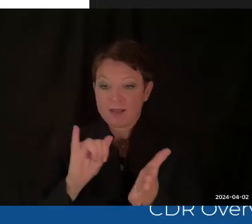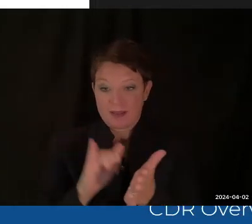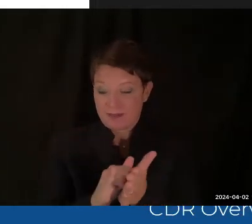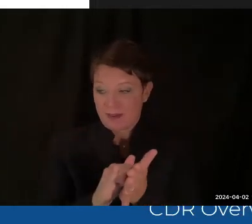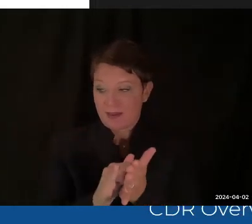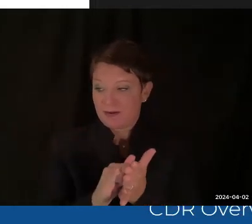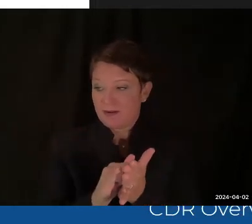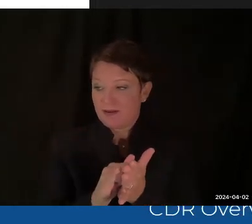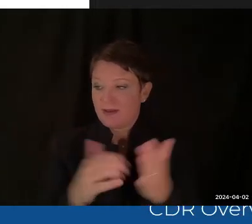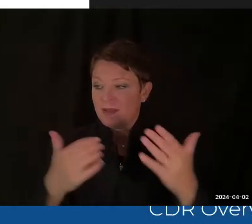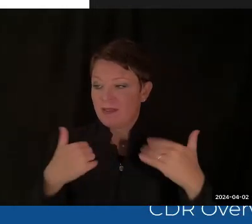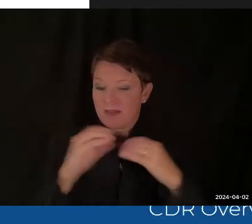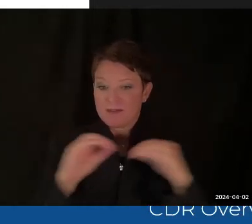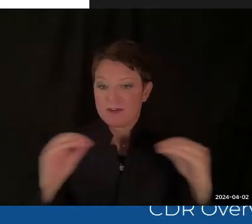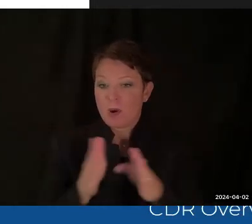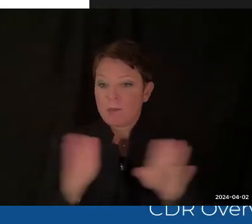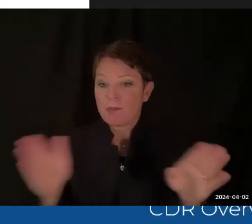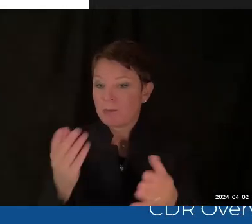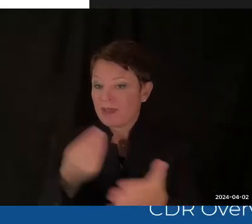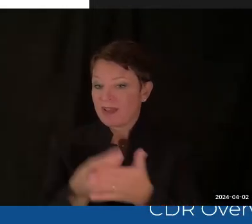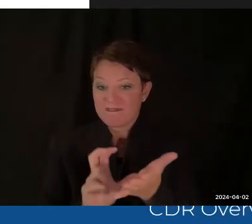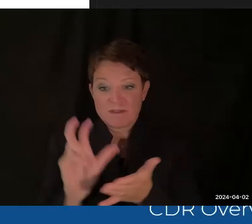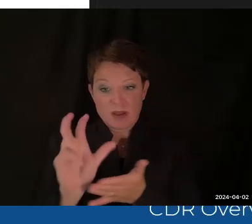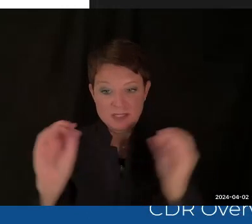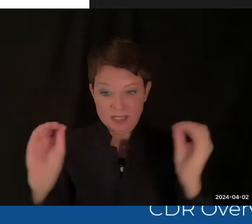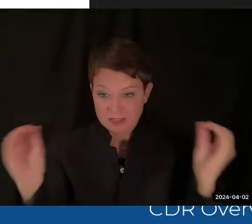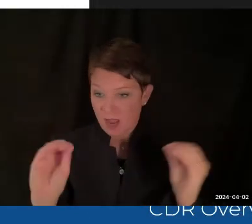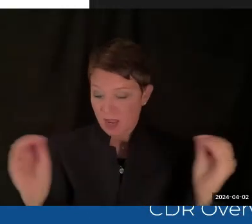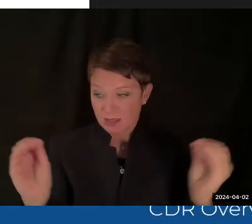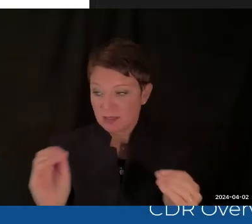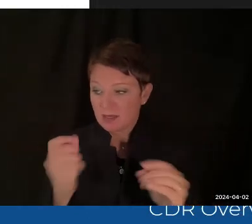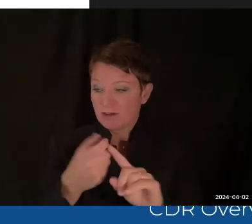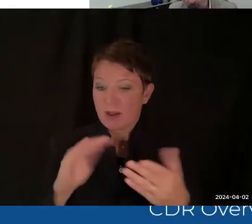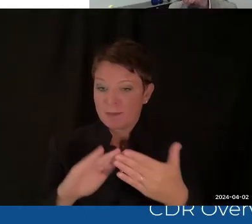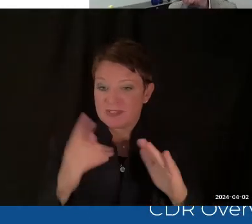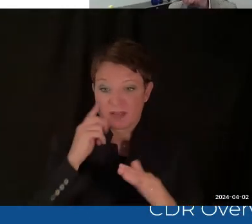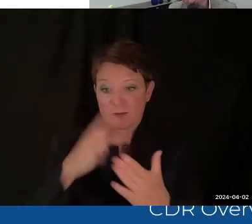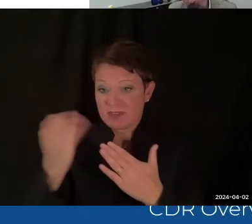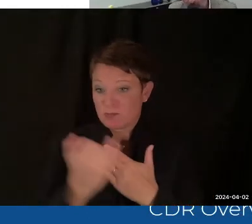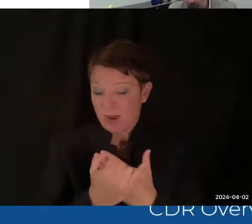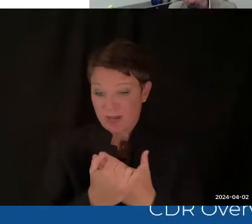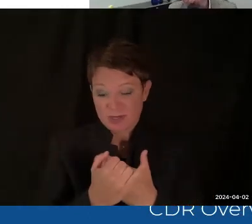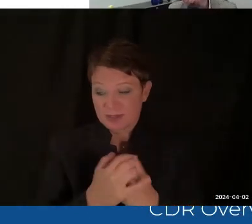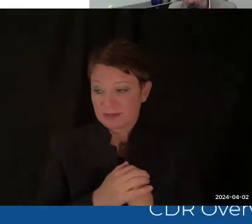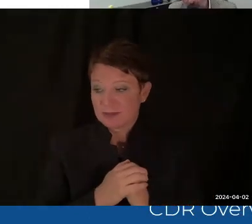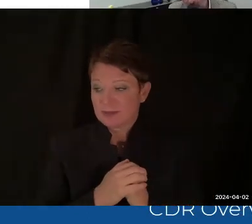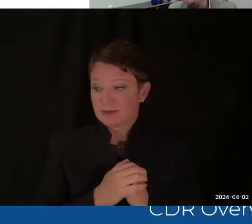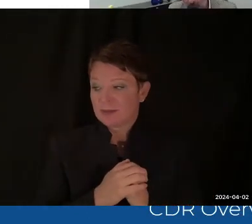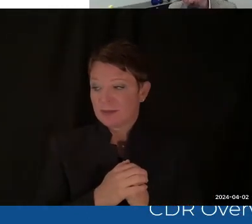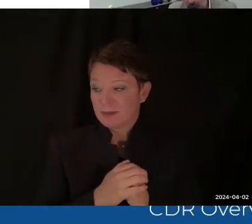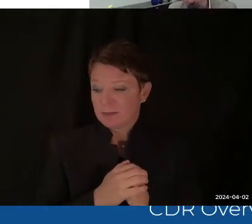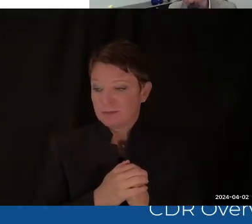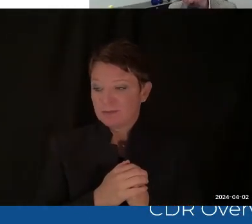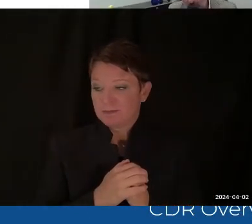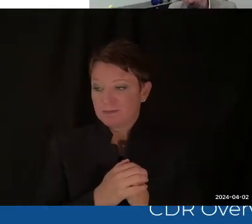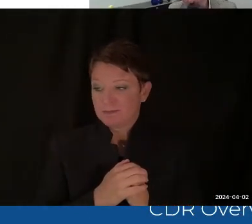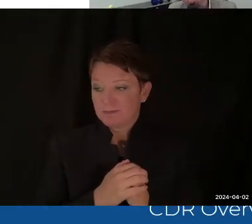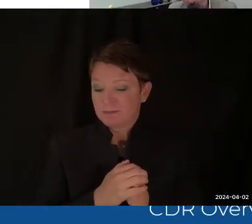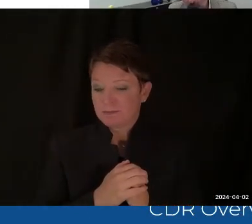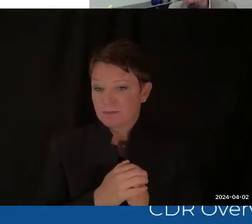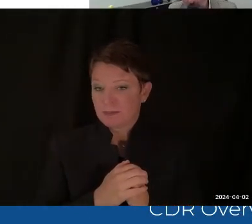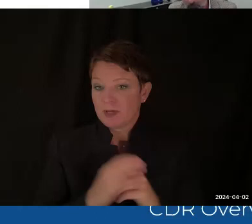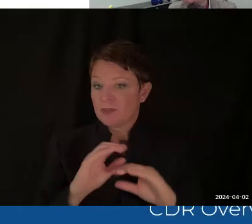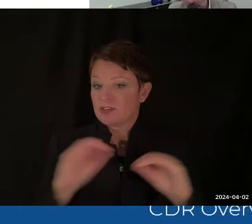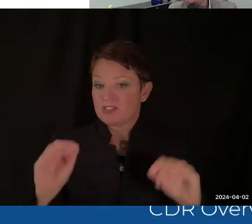no public subsidies or funding being sought from the city for this project. There is nothing